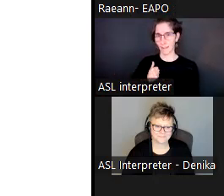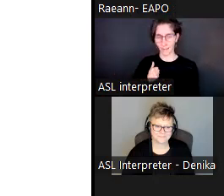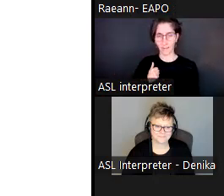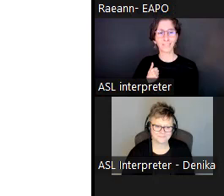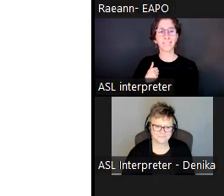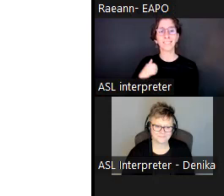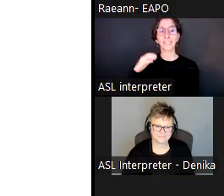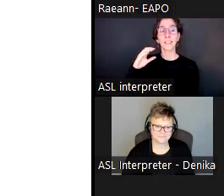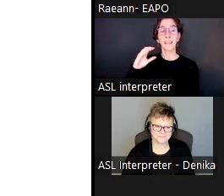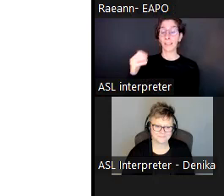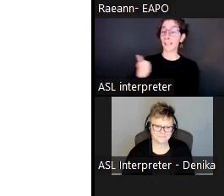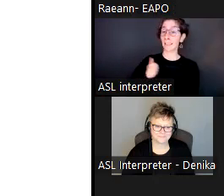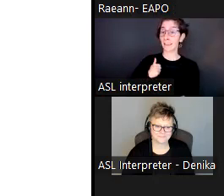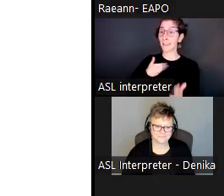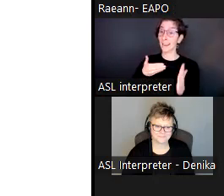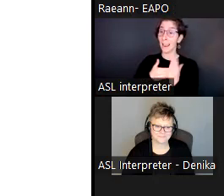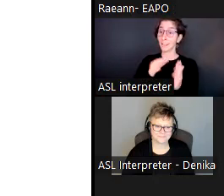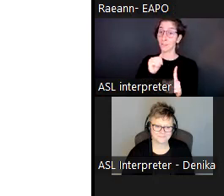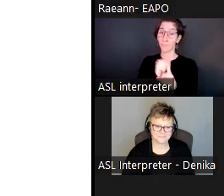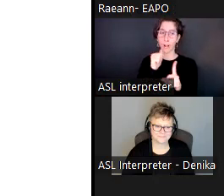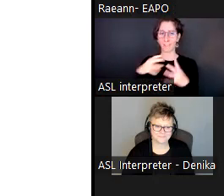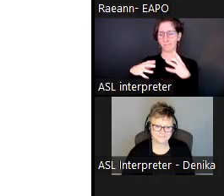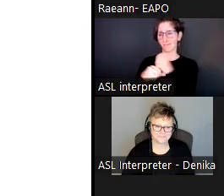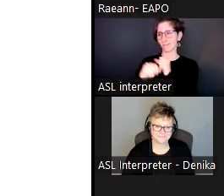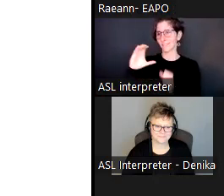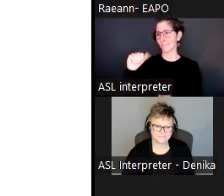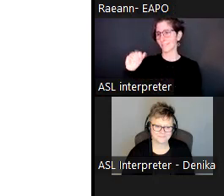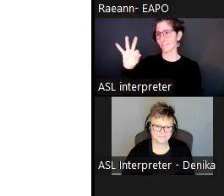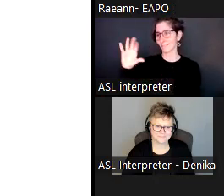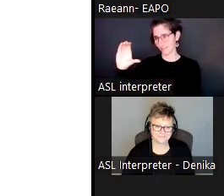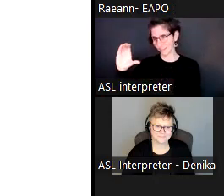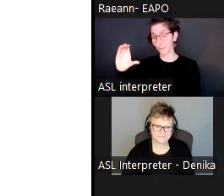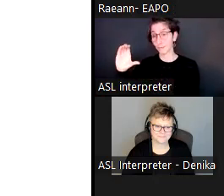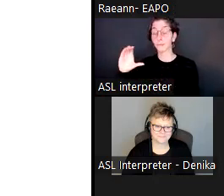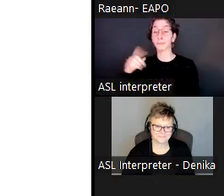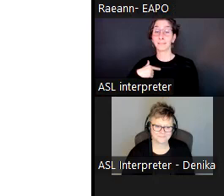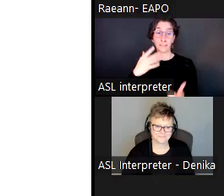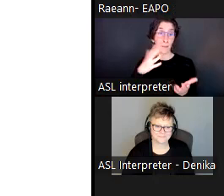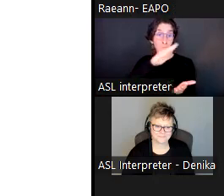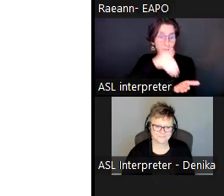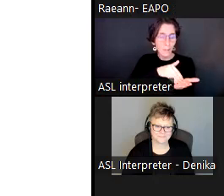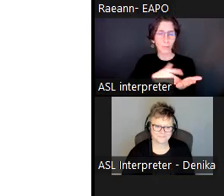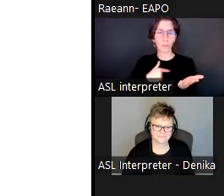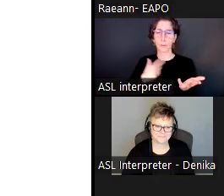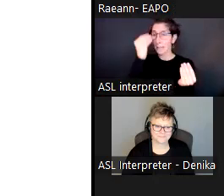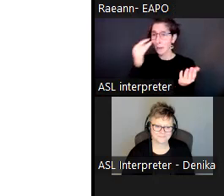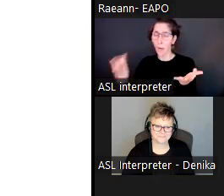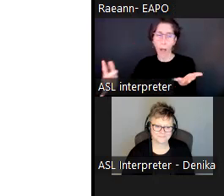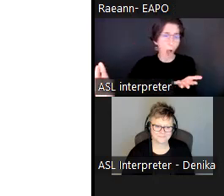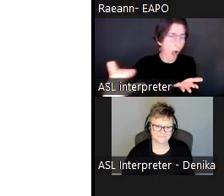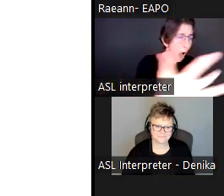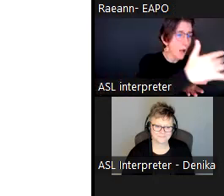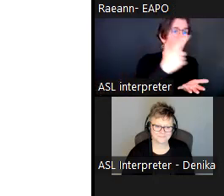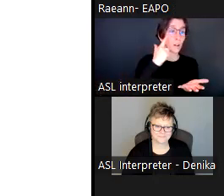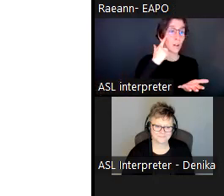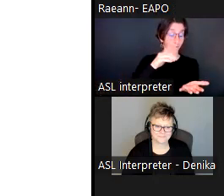short, CAFC, it's a central repository for fraud information for citizens and businesses in